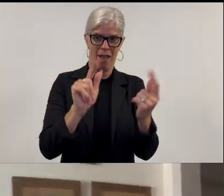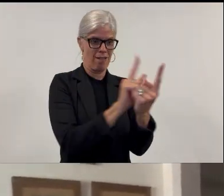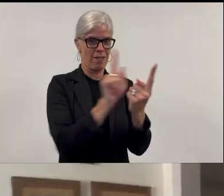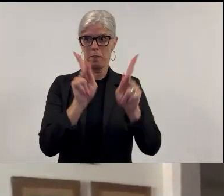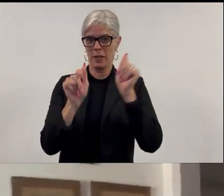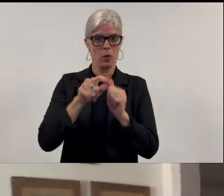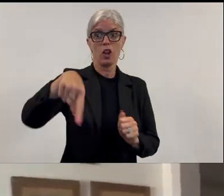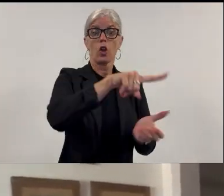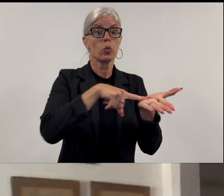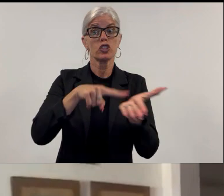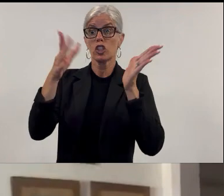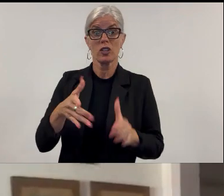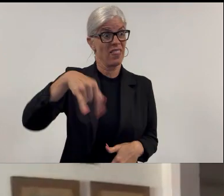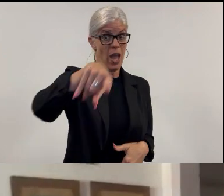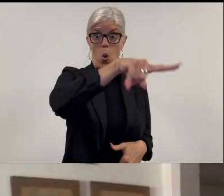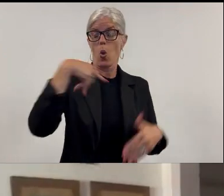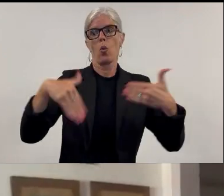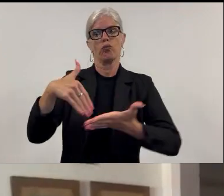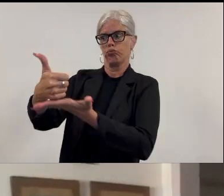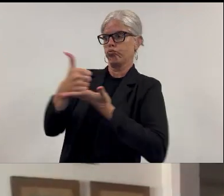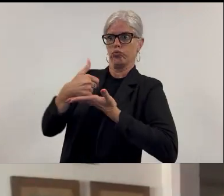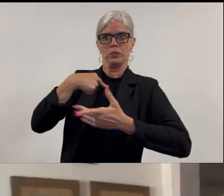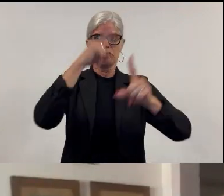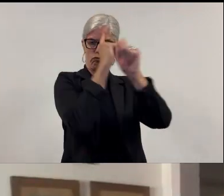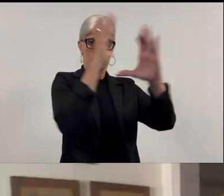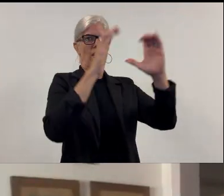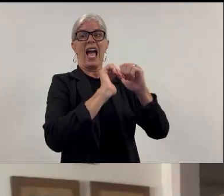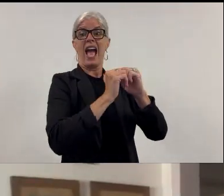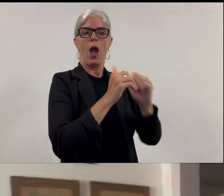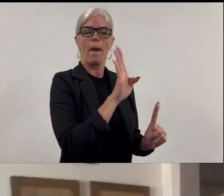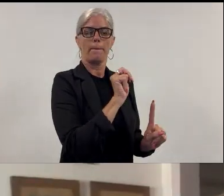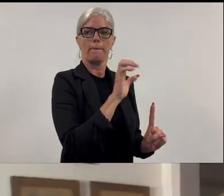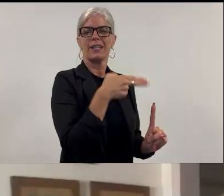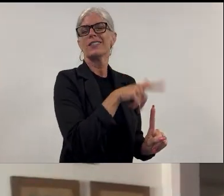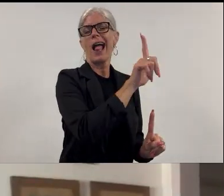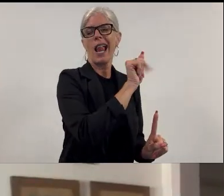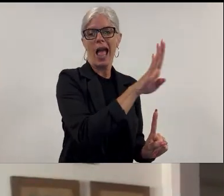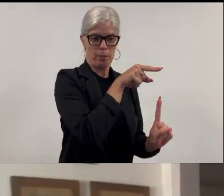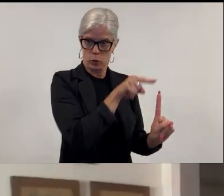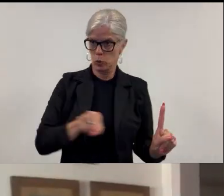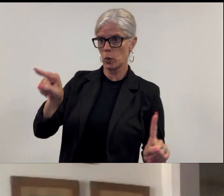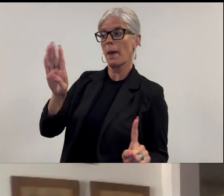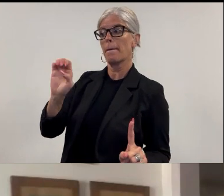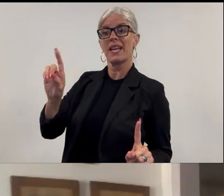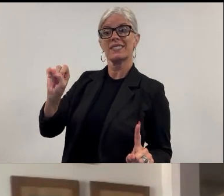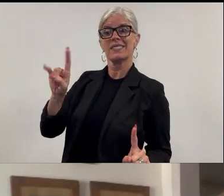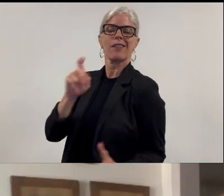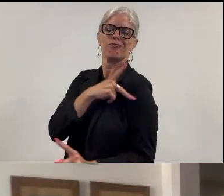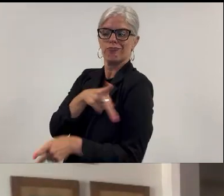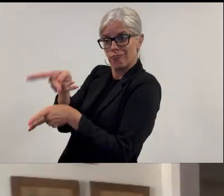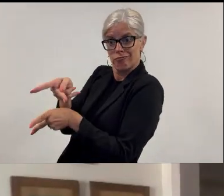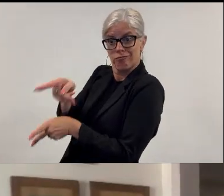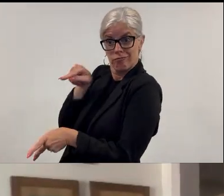my interest got sparked by coming in contact with researchers that kind of helped